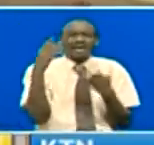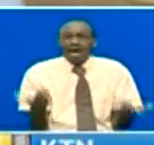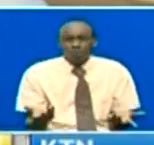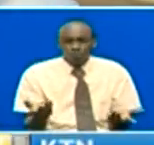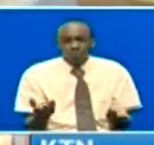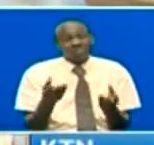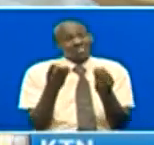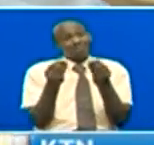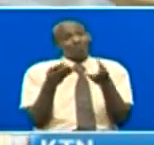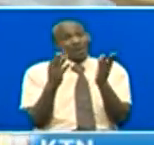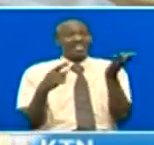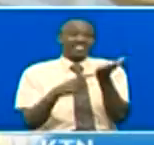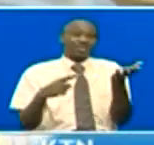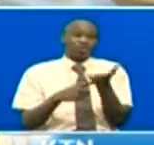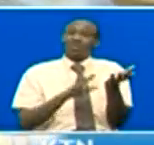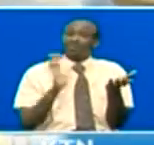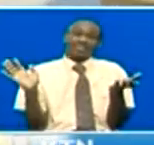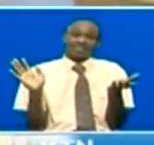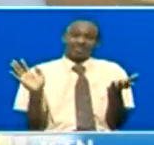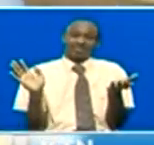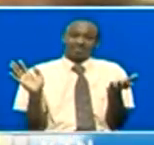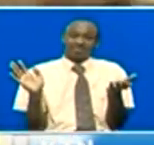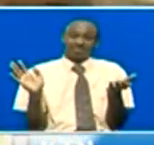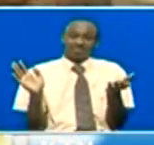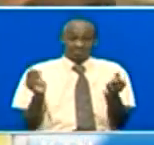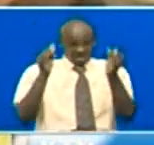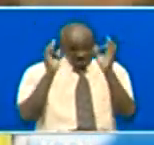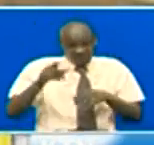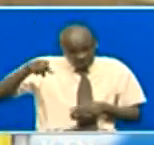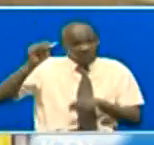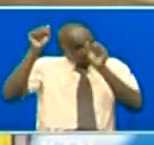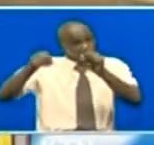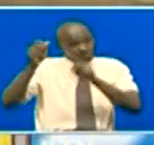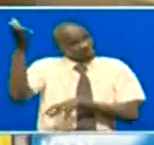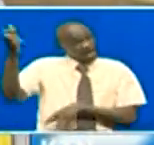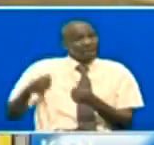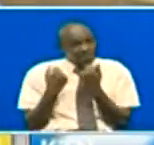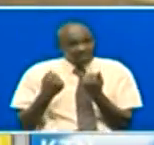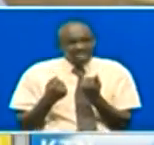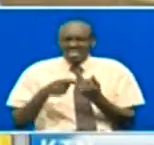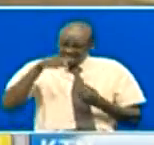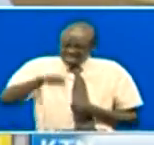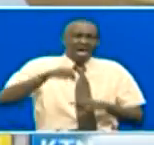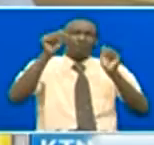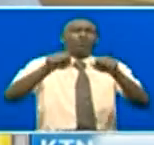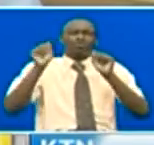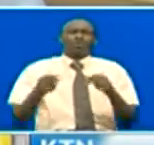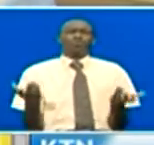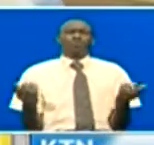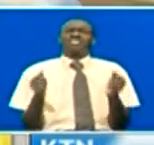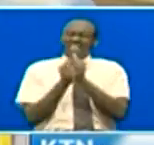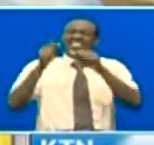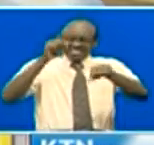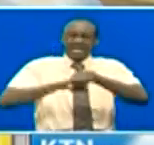It's simple technology. Now, if they can do it there, there's no reason why we cannot do it 10 times